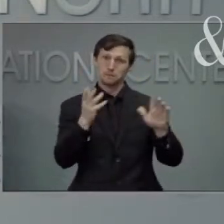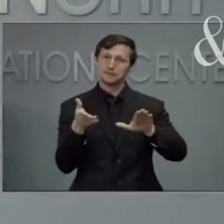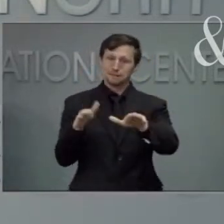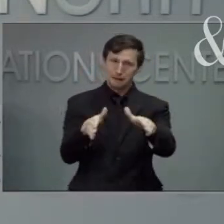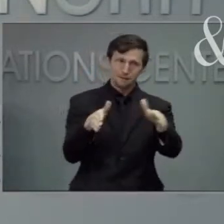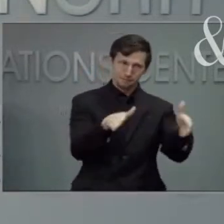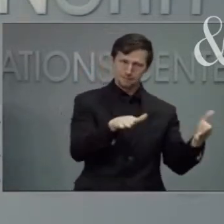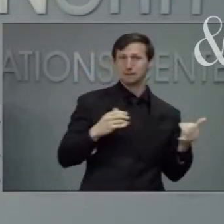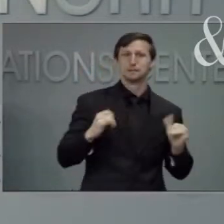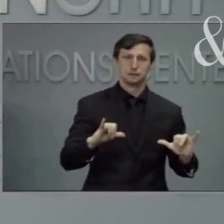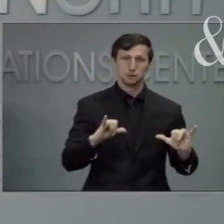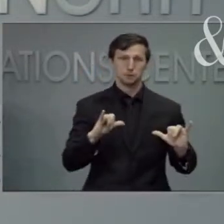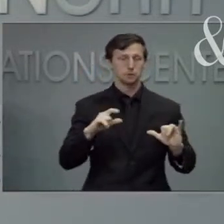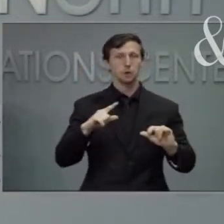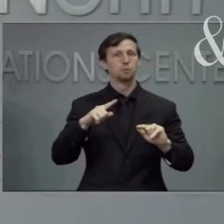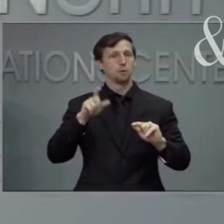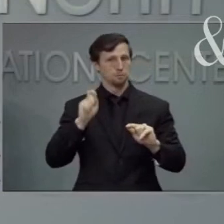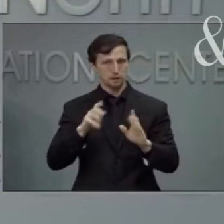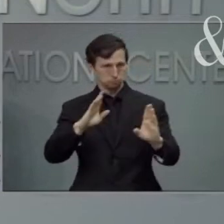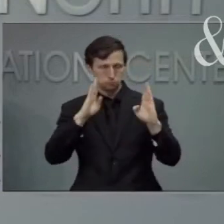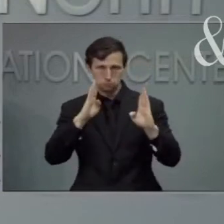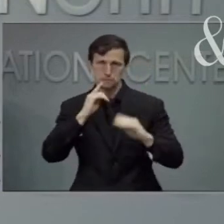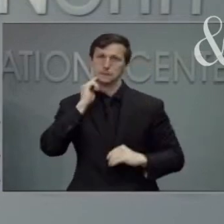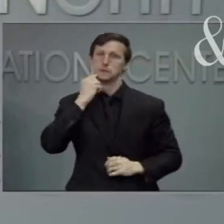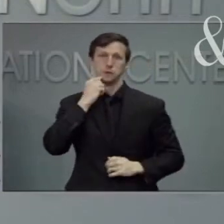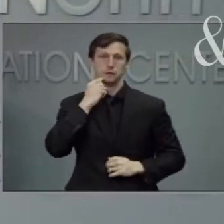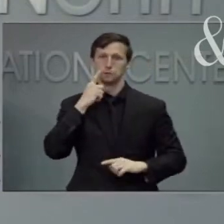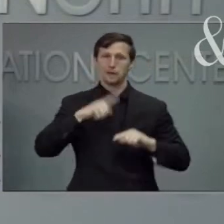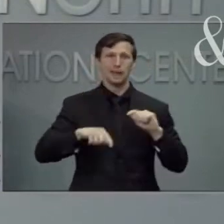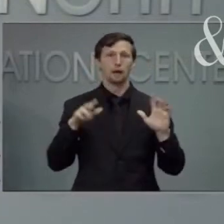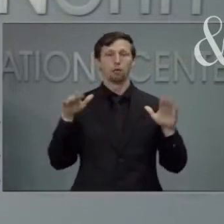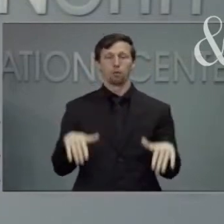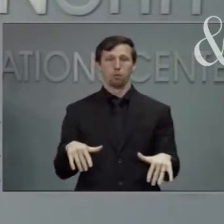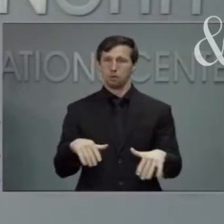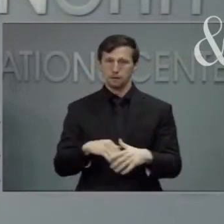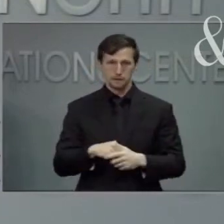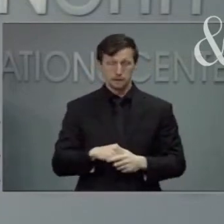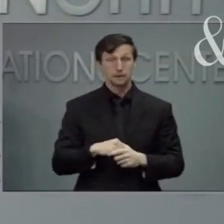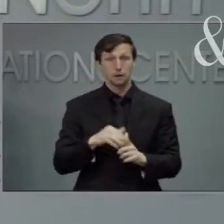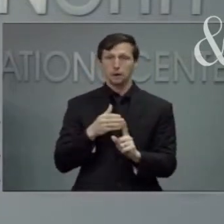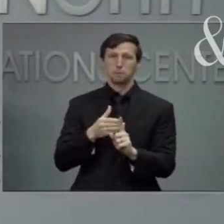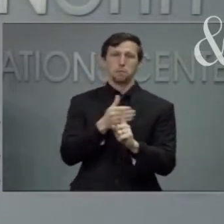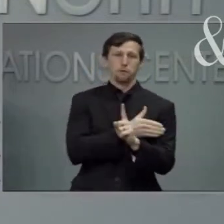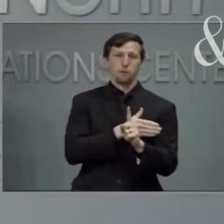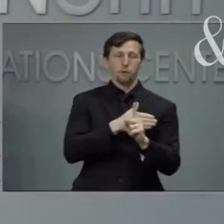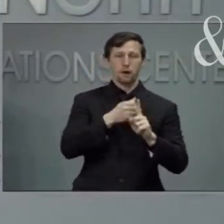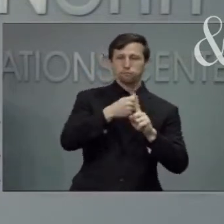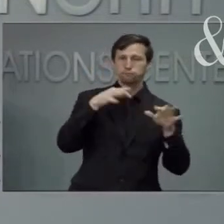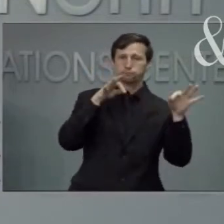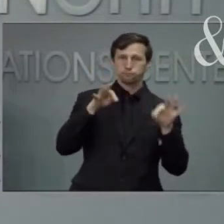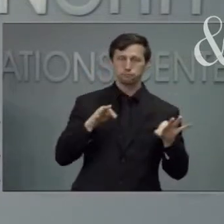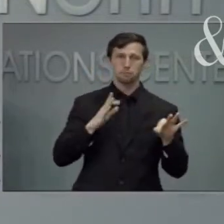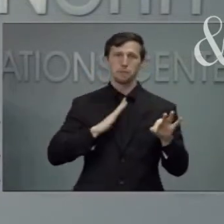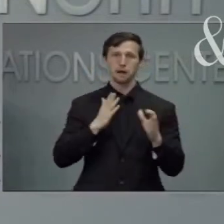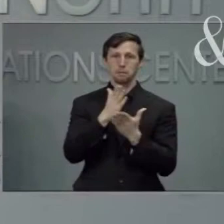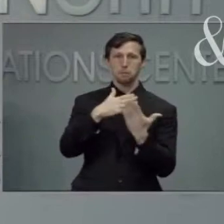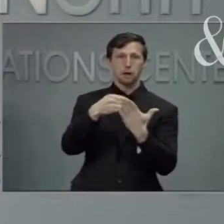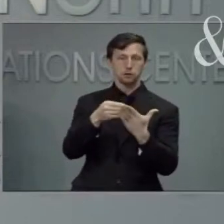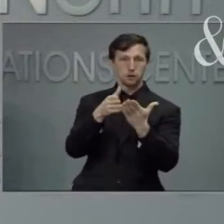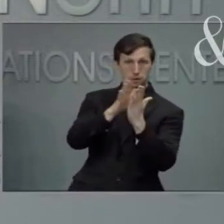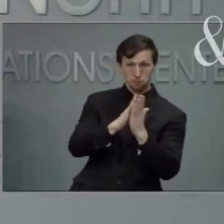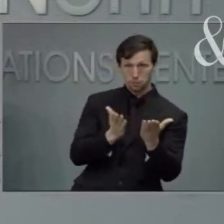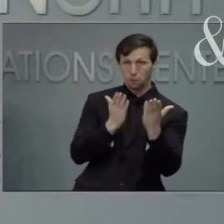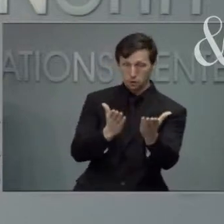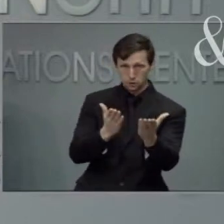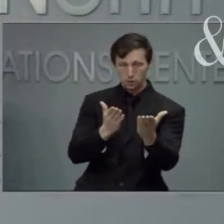seriously. Before I discuss our budget proposal, I'll recognize Dr. Mandy Cohen, our Secretary of the Department of Health and